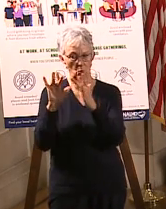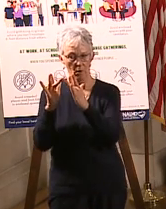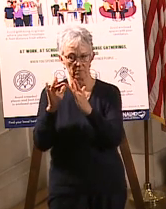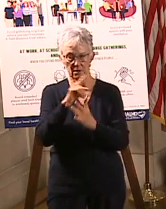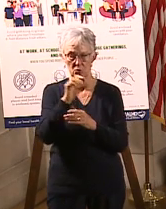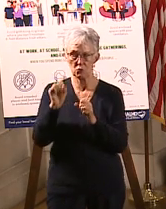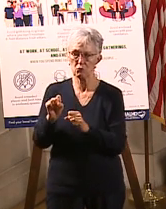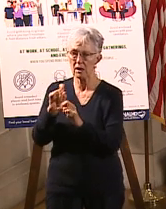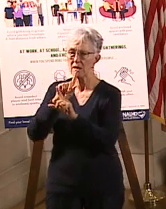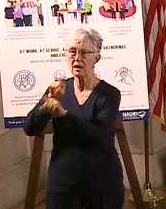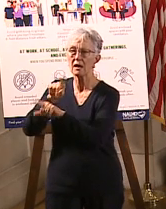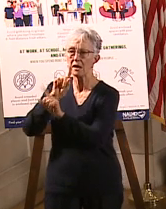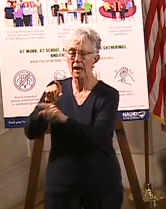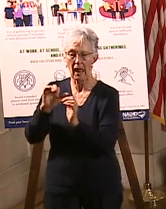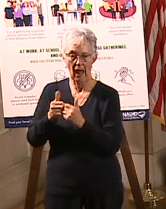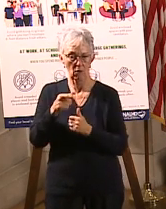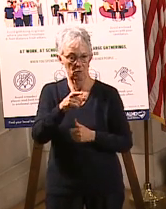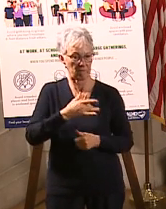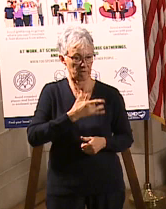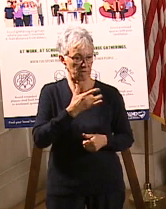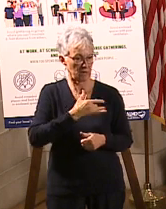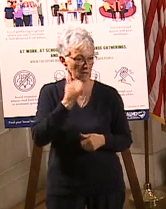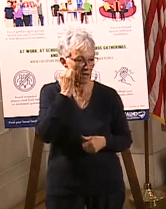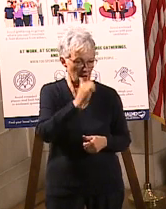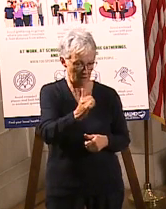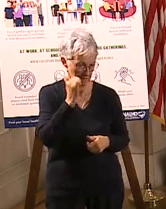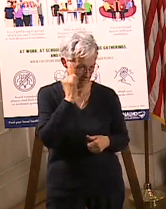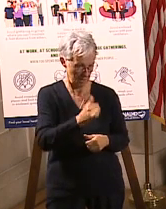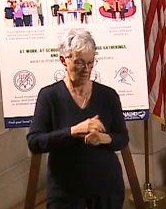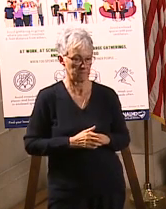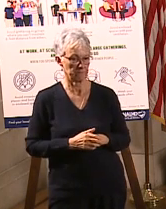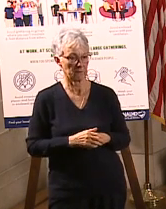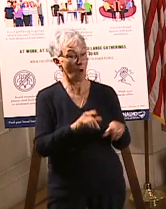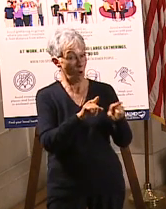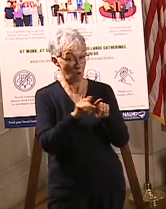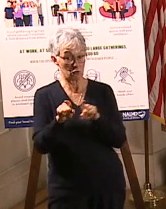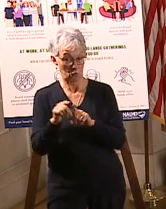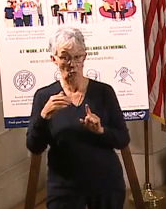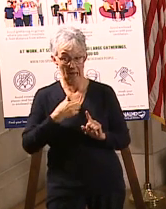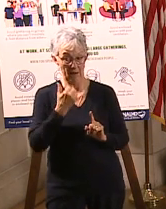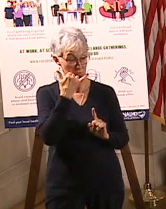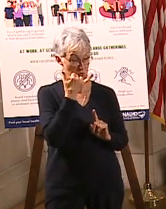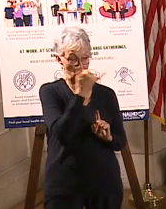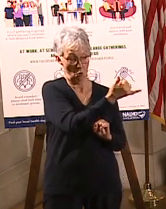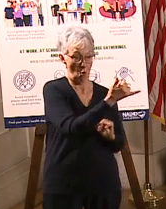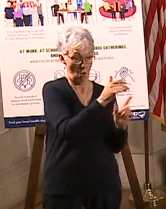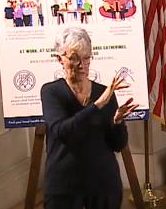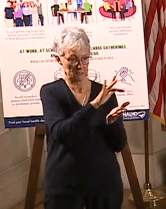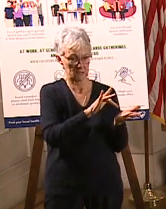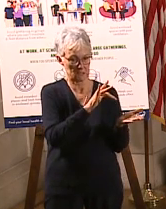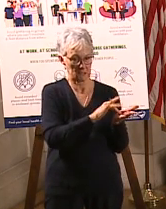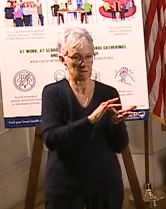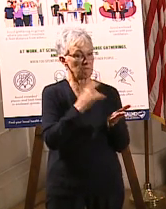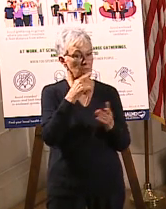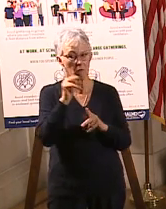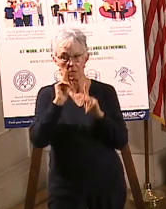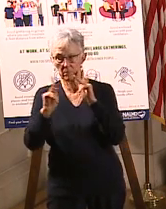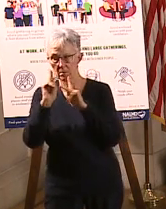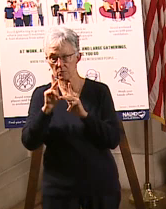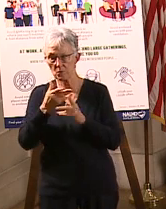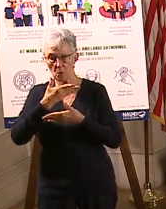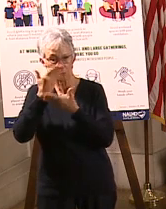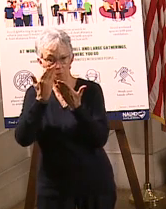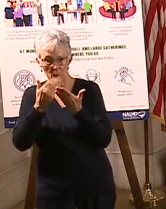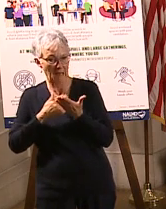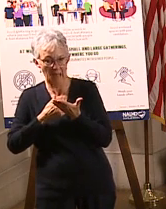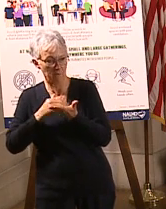center to assist those who do not have internet services. This system will not be the only method to receive vaccine,